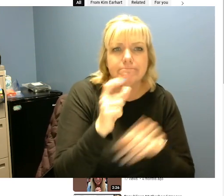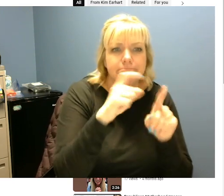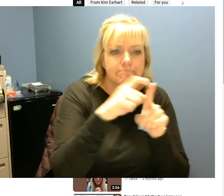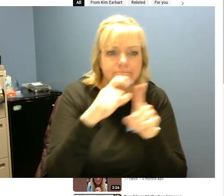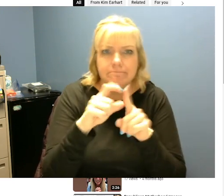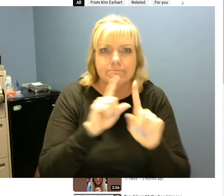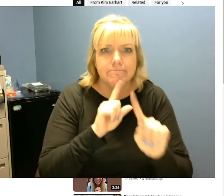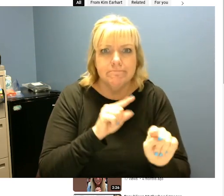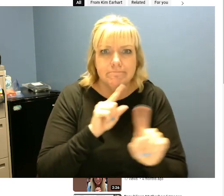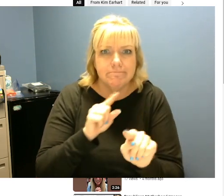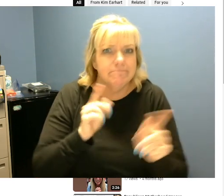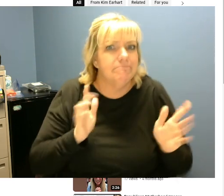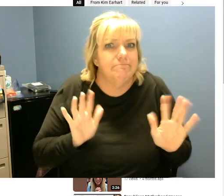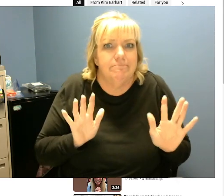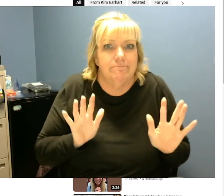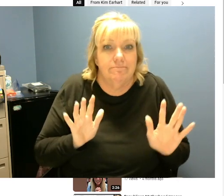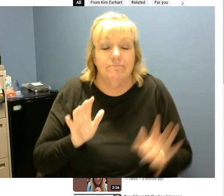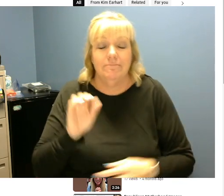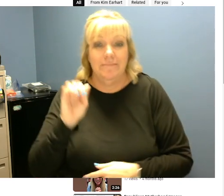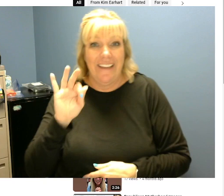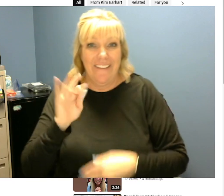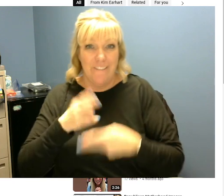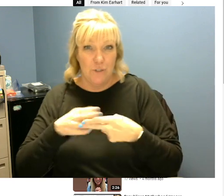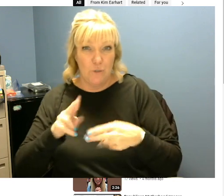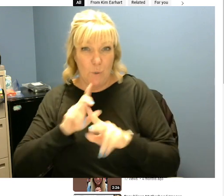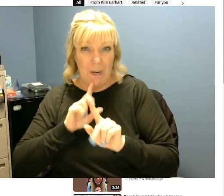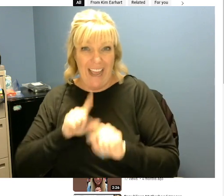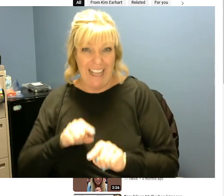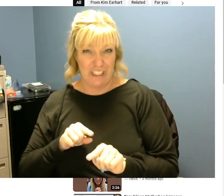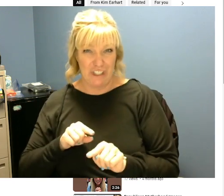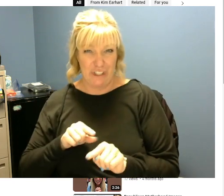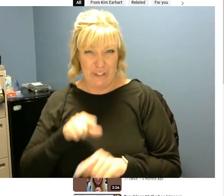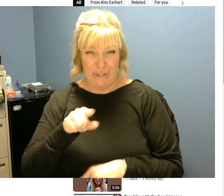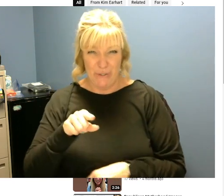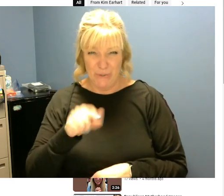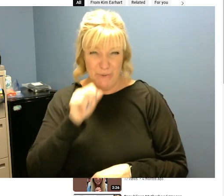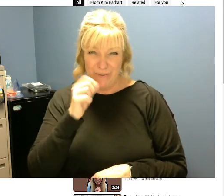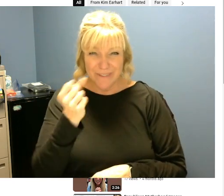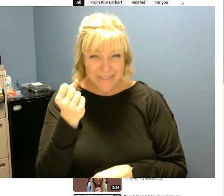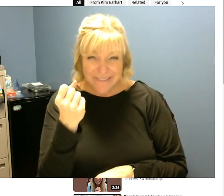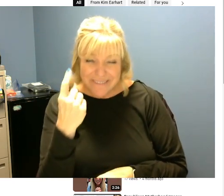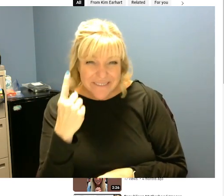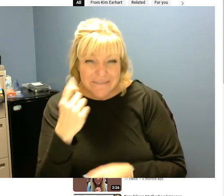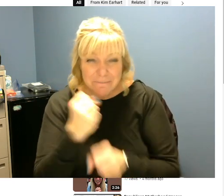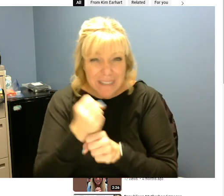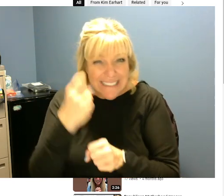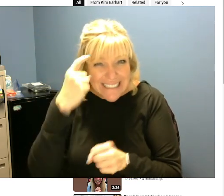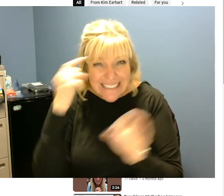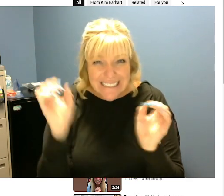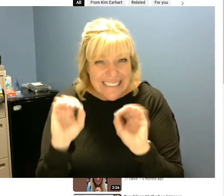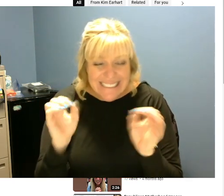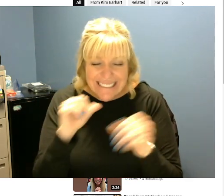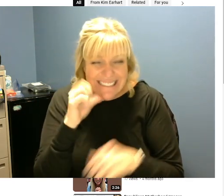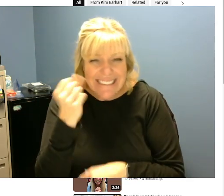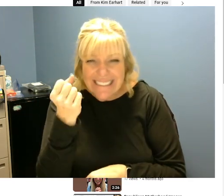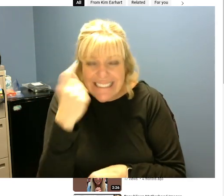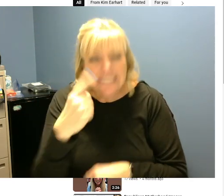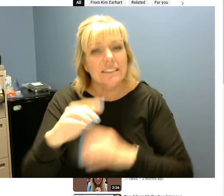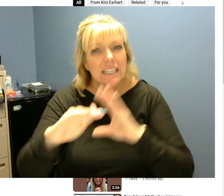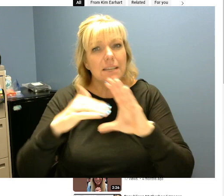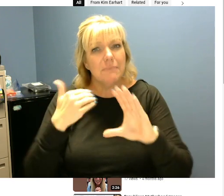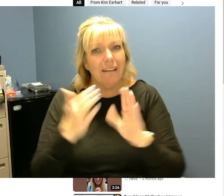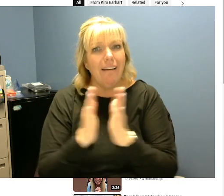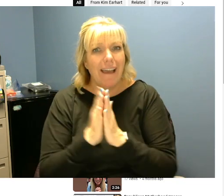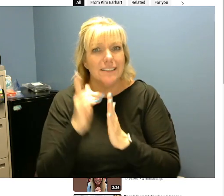the question is for the short answers is not making sense or you need some more explanation, send me an email.